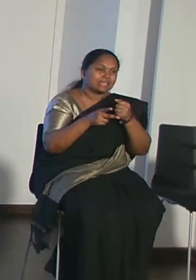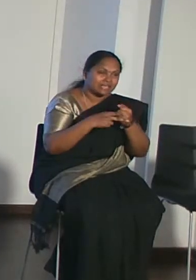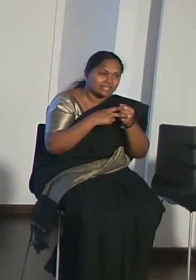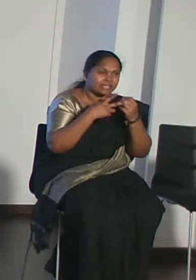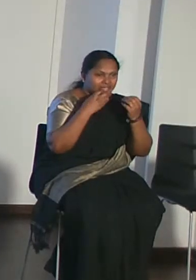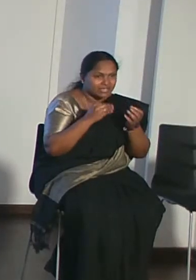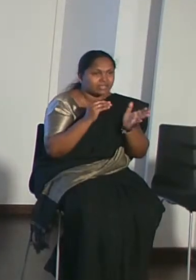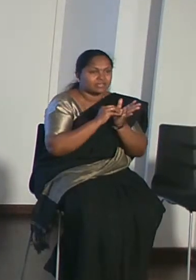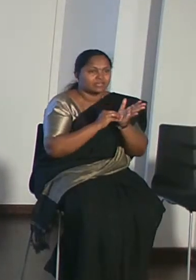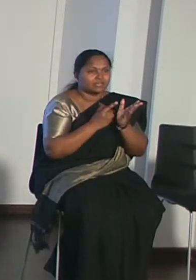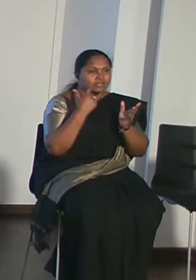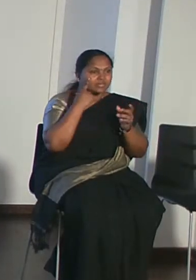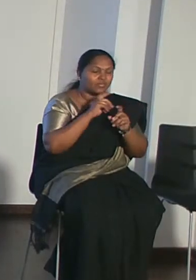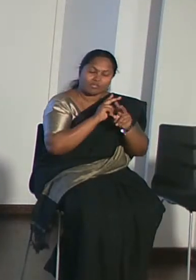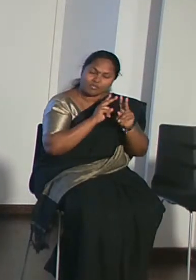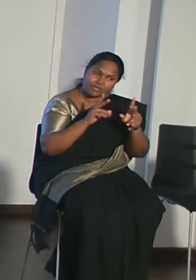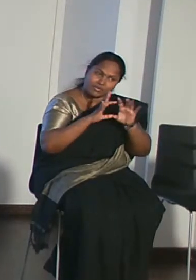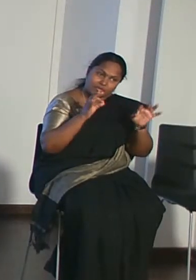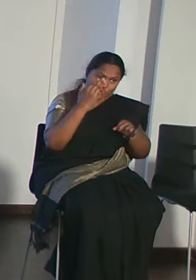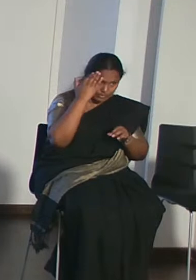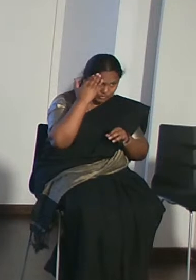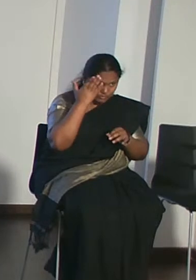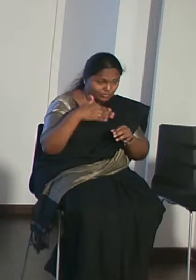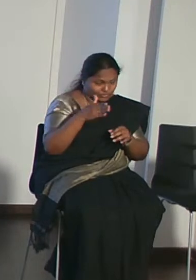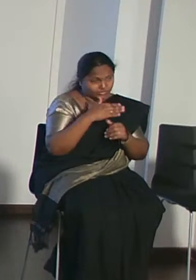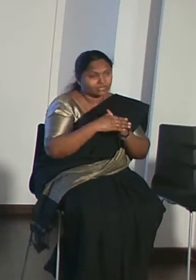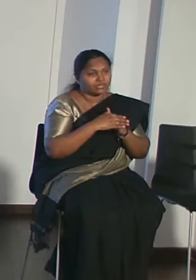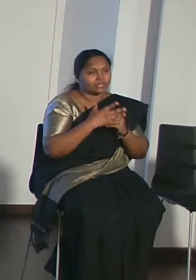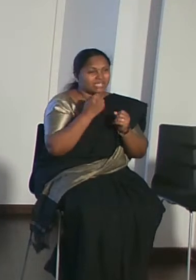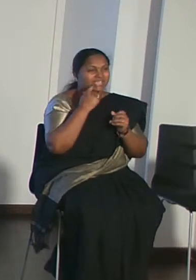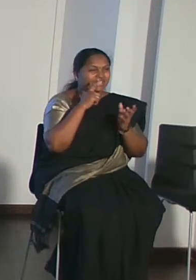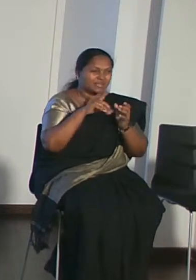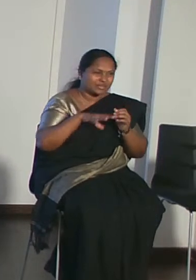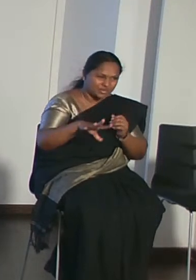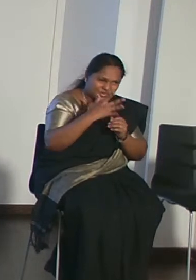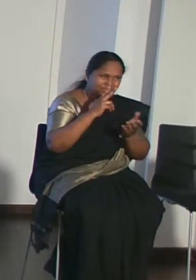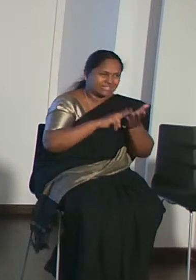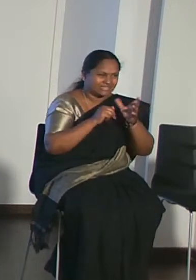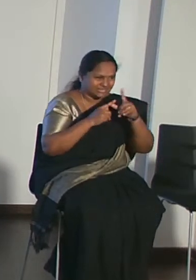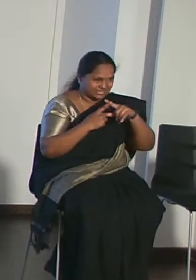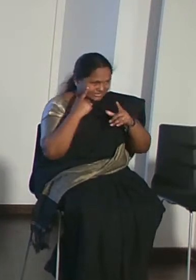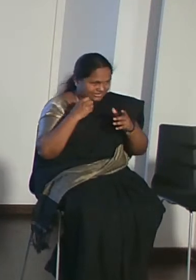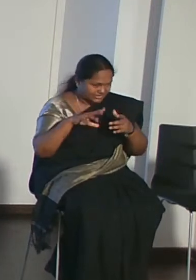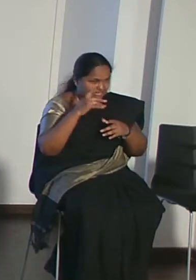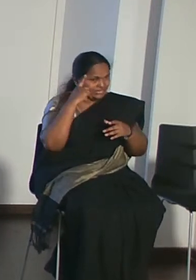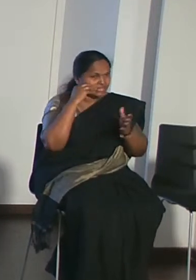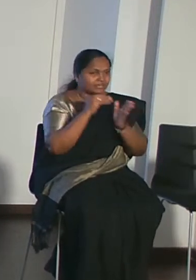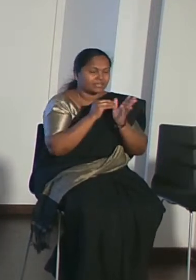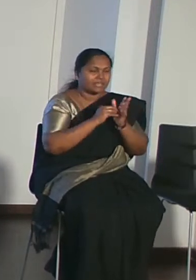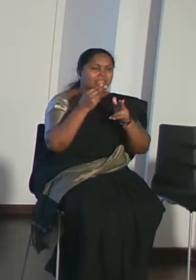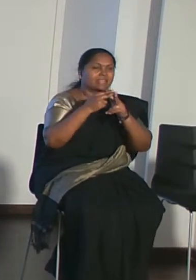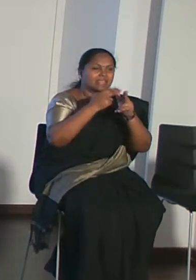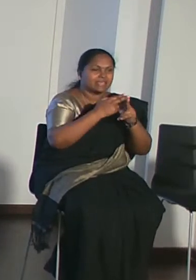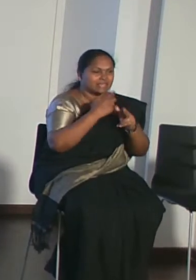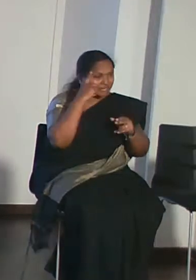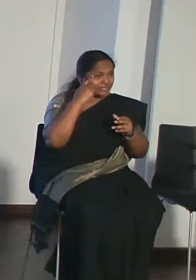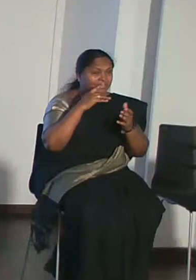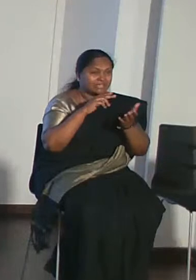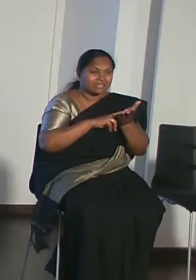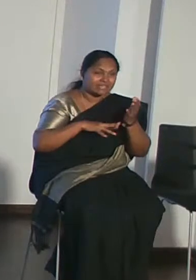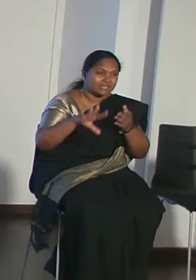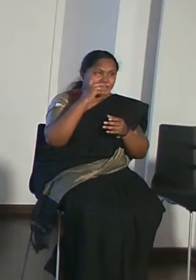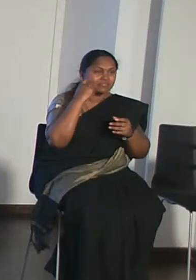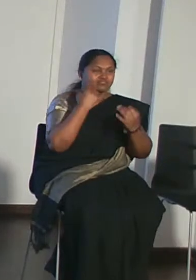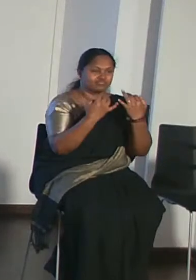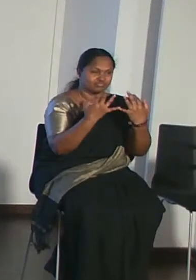Senaka Senanayaka, who are very well known locally and internationally. And there's a reason I'm mentioning their names to an international audience